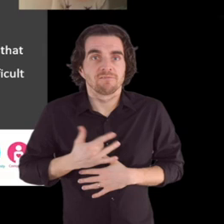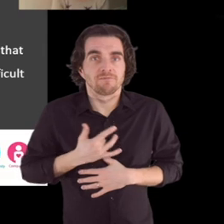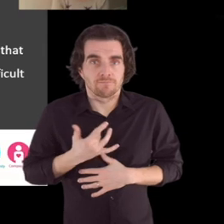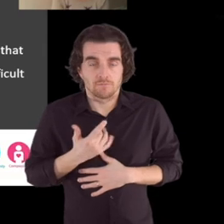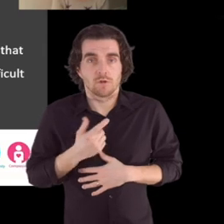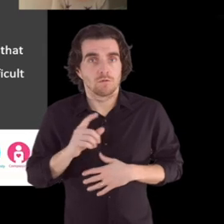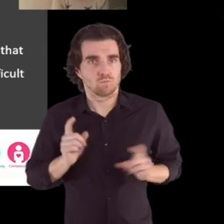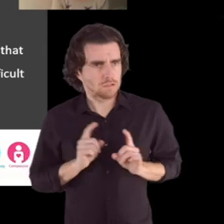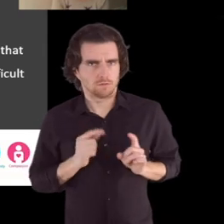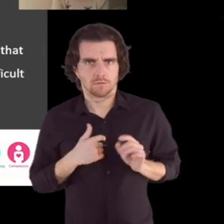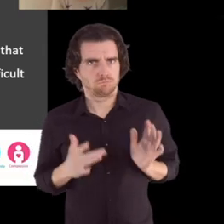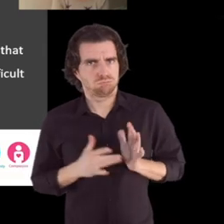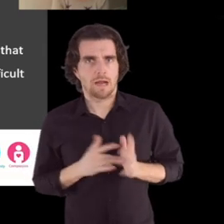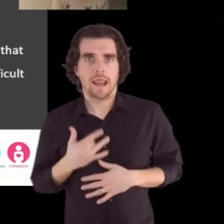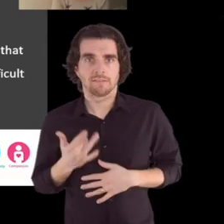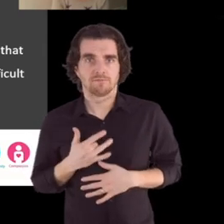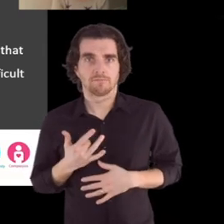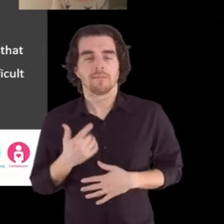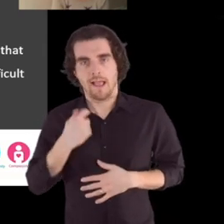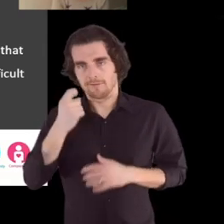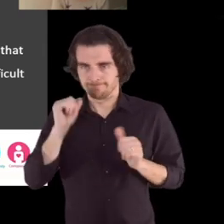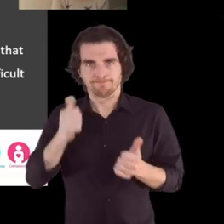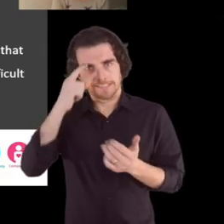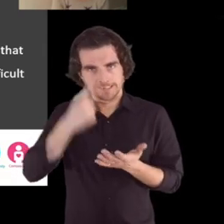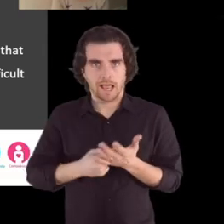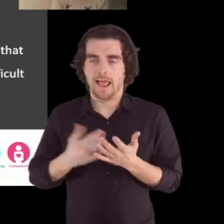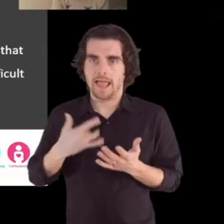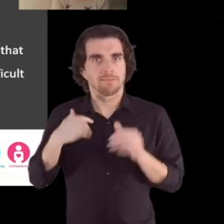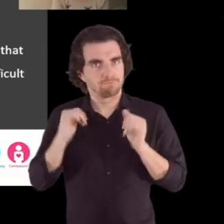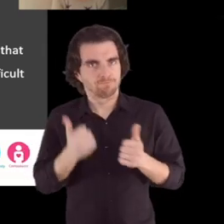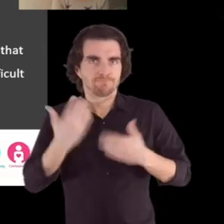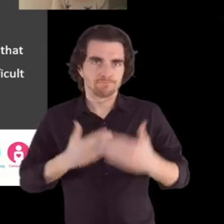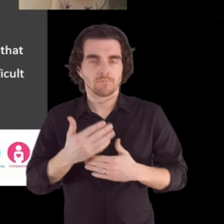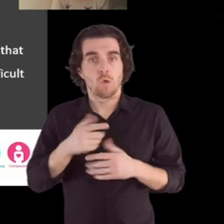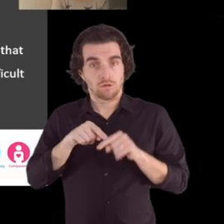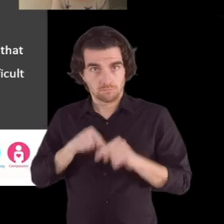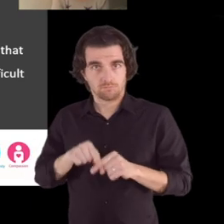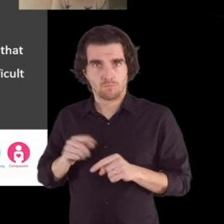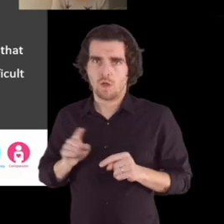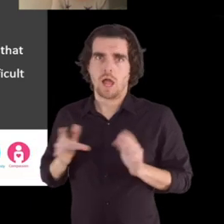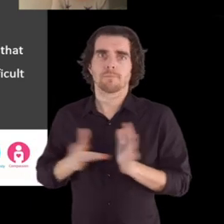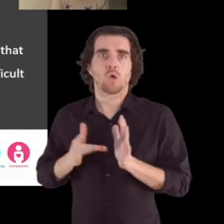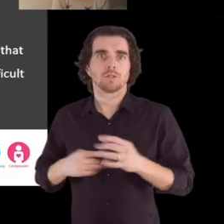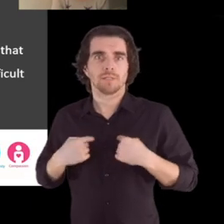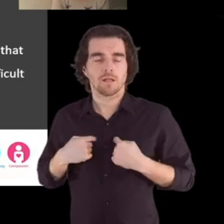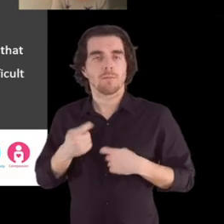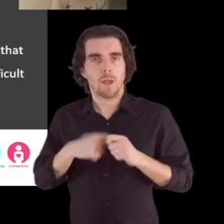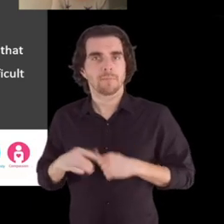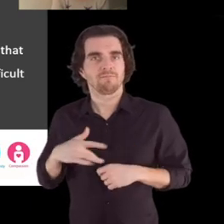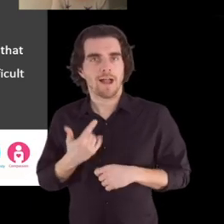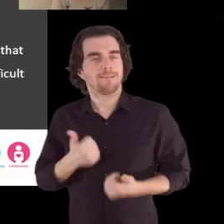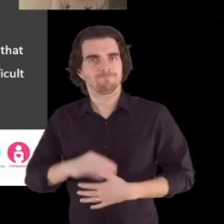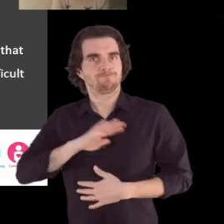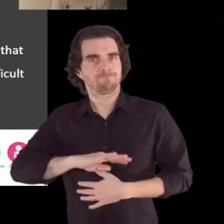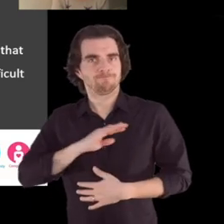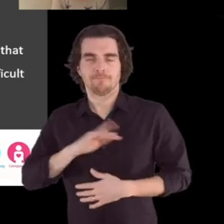decisions and our actions. So once we know kind of what we value in life, we're able to make decisions and live our lives according to these values. And